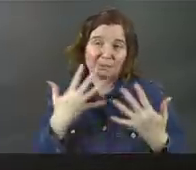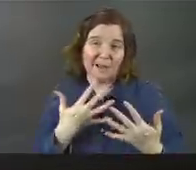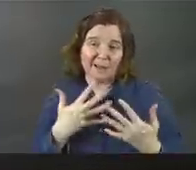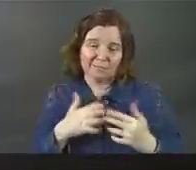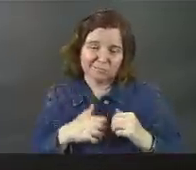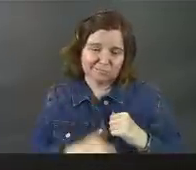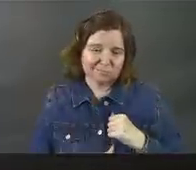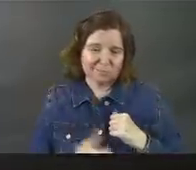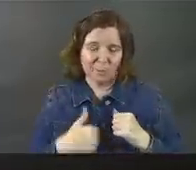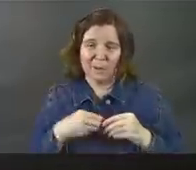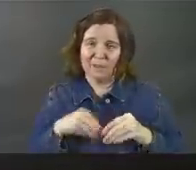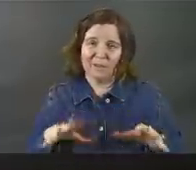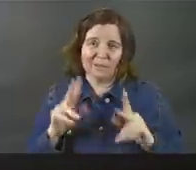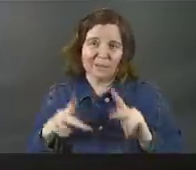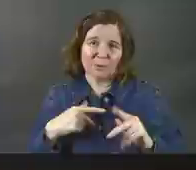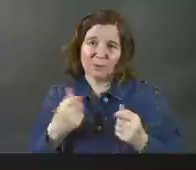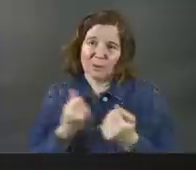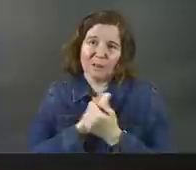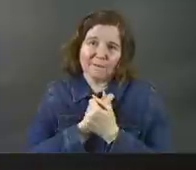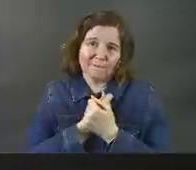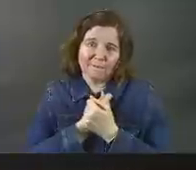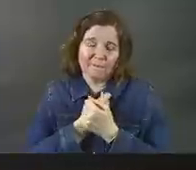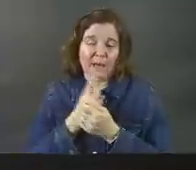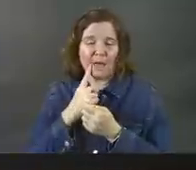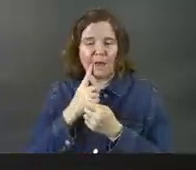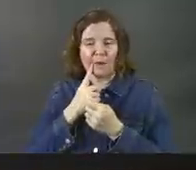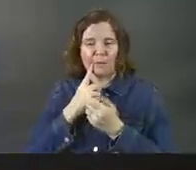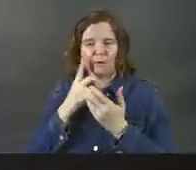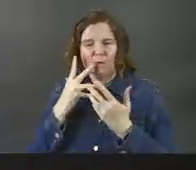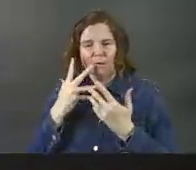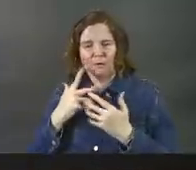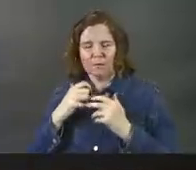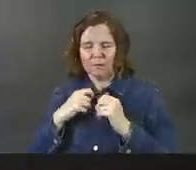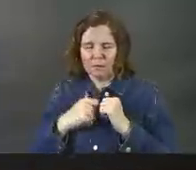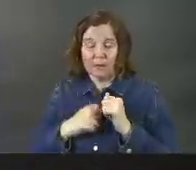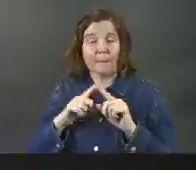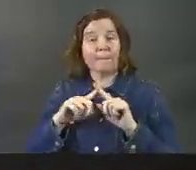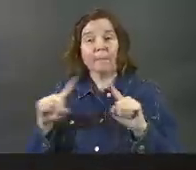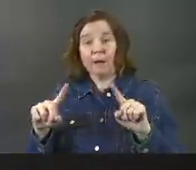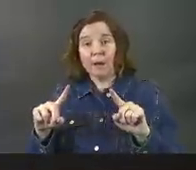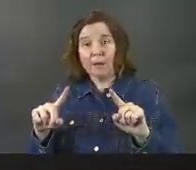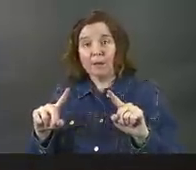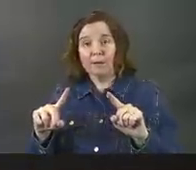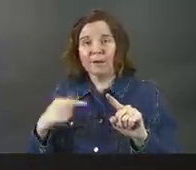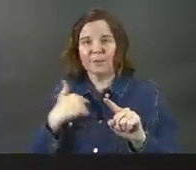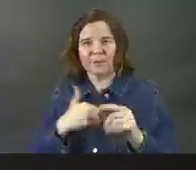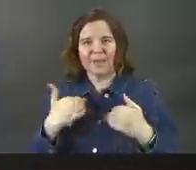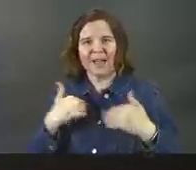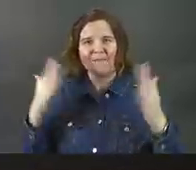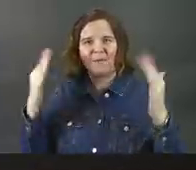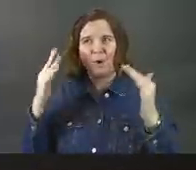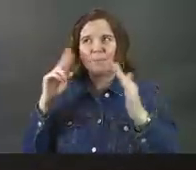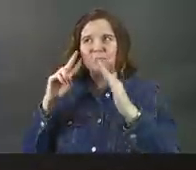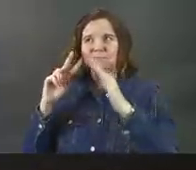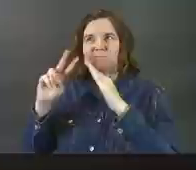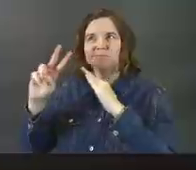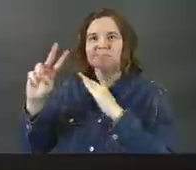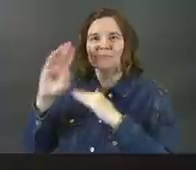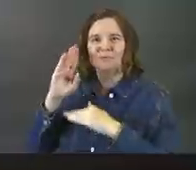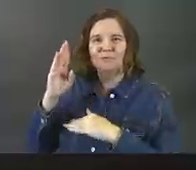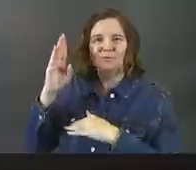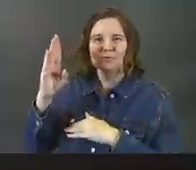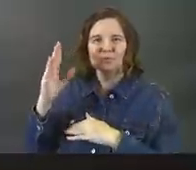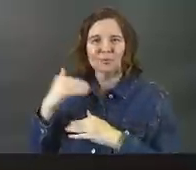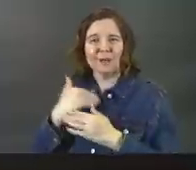now. Of course we are. We've lost somebody that we love. And we're mourning. But we have a hope, right?